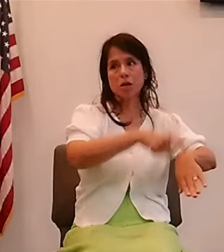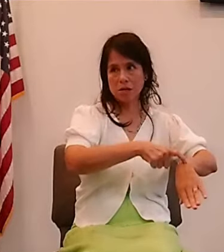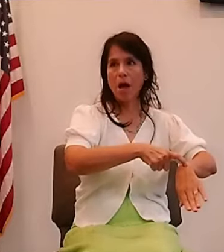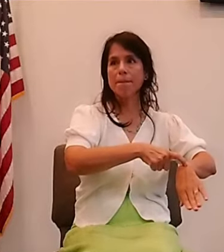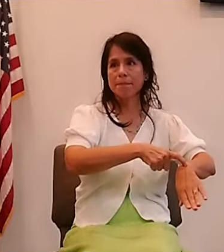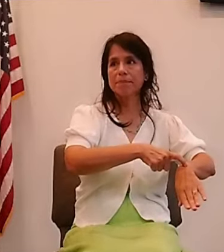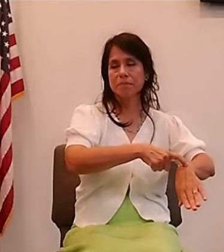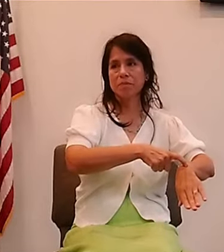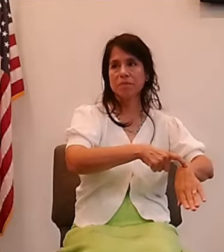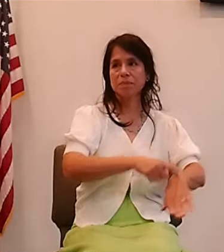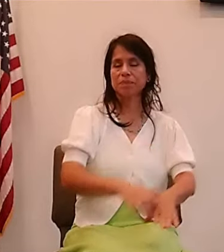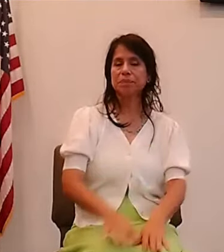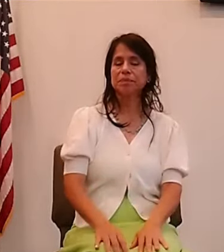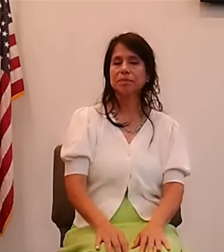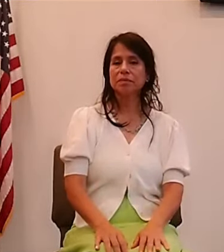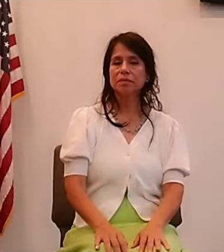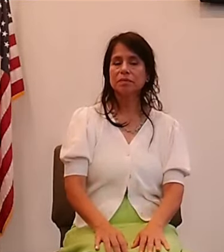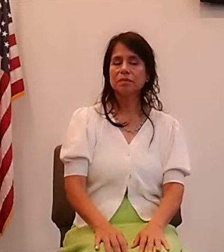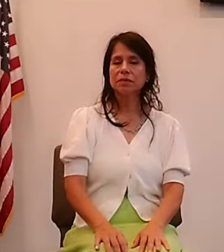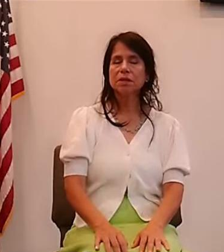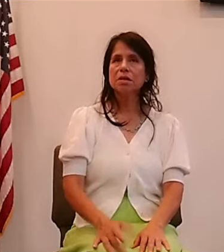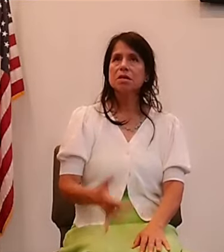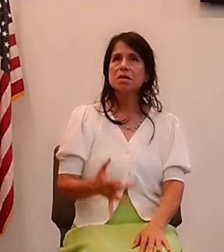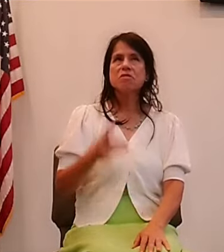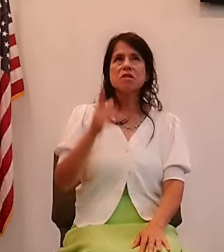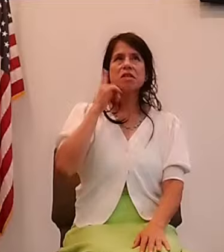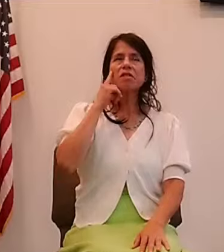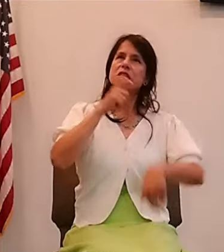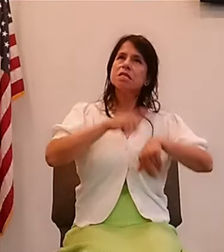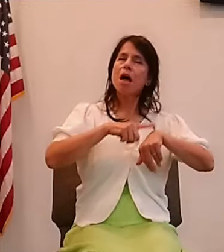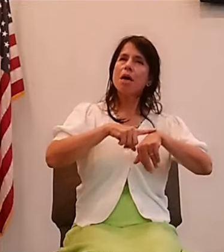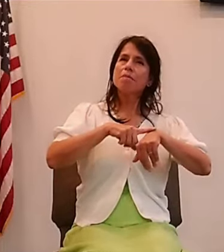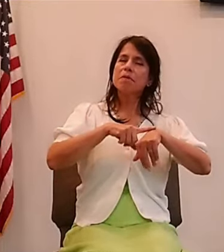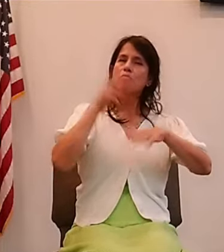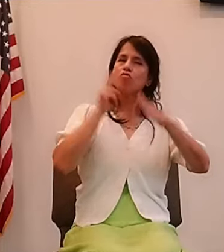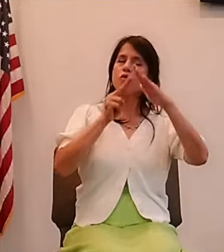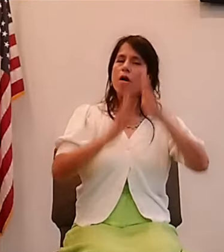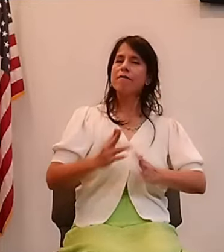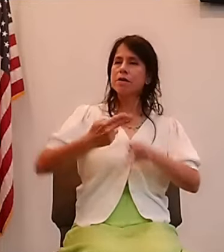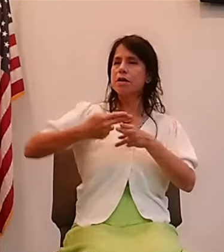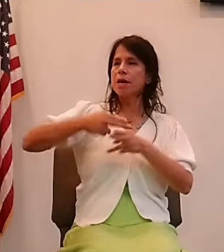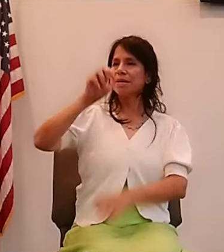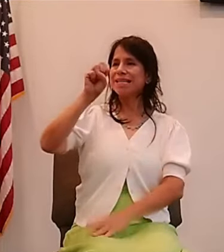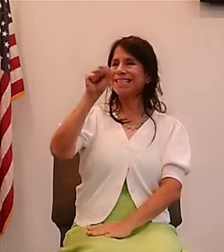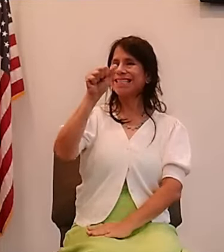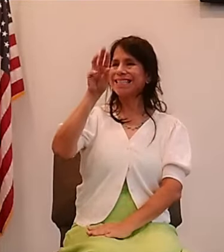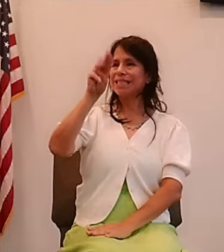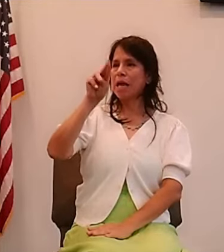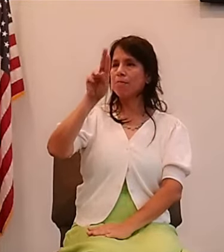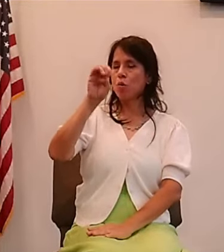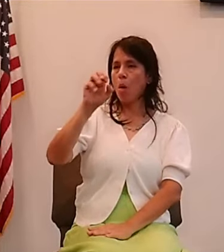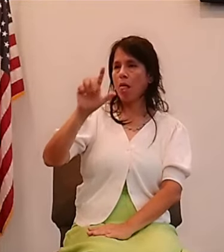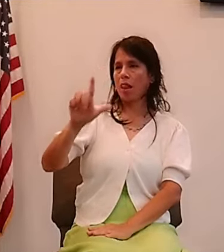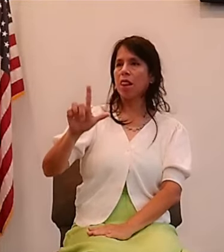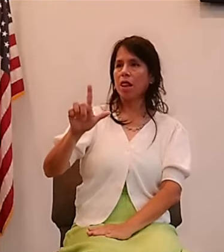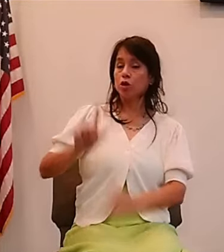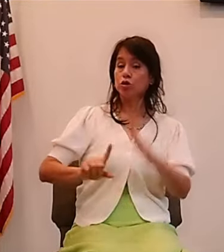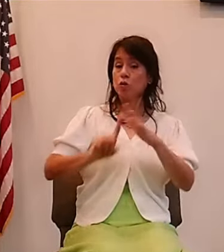a long time from the time Samuel showed up in his house and said, "Here is this short man